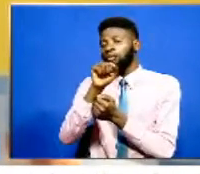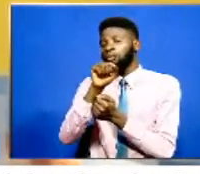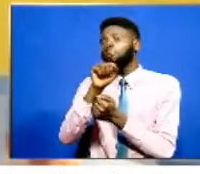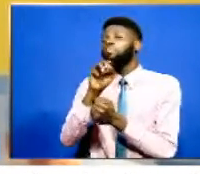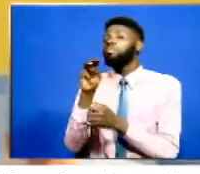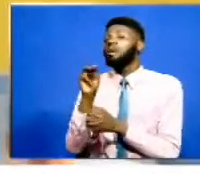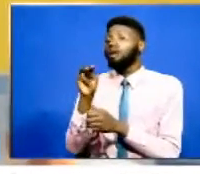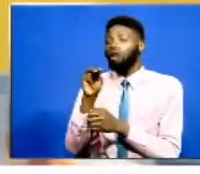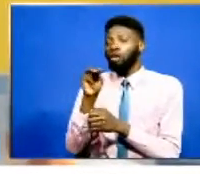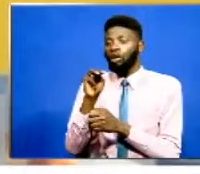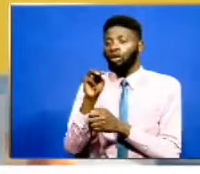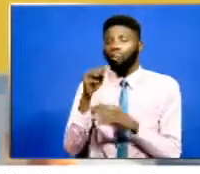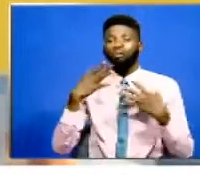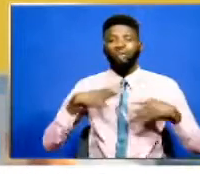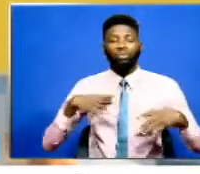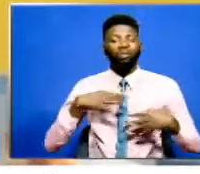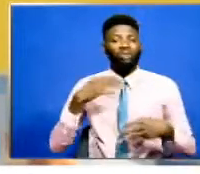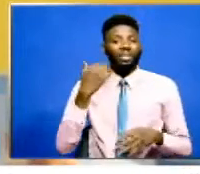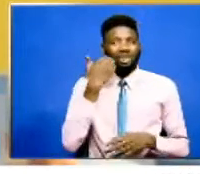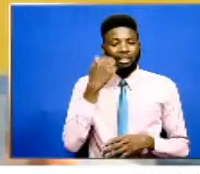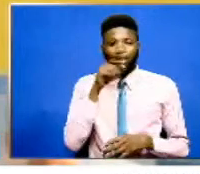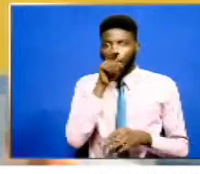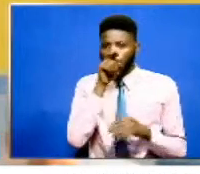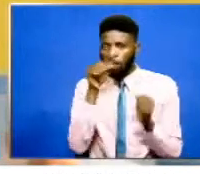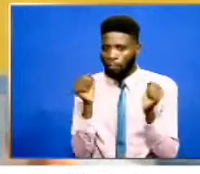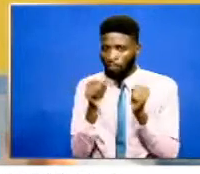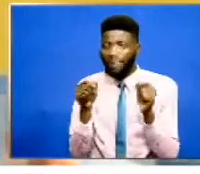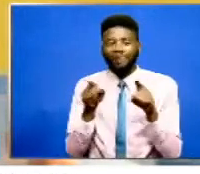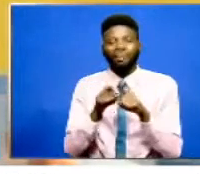215 million malaria cases and